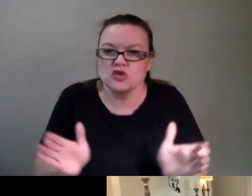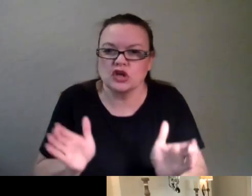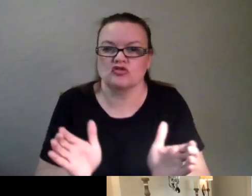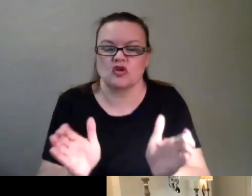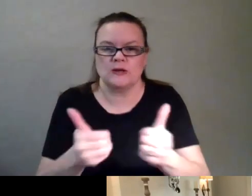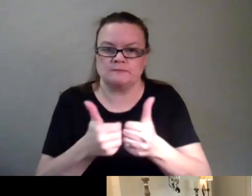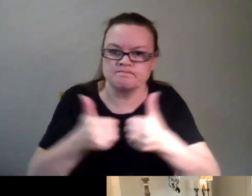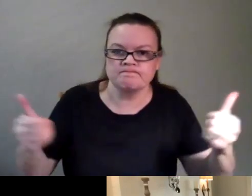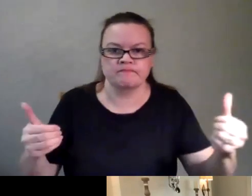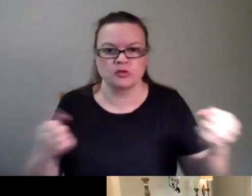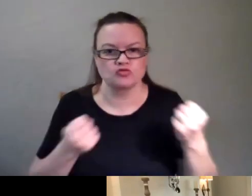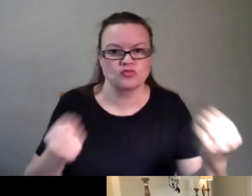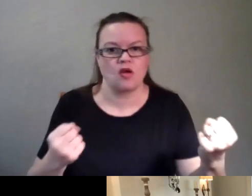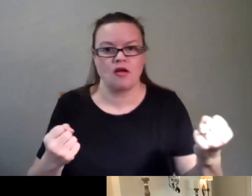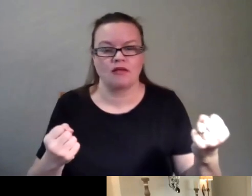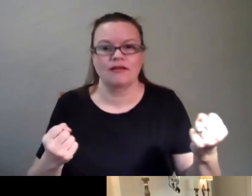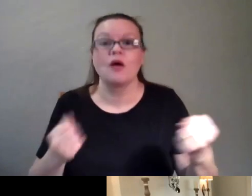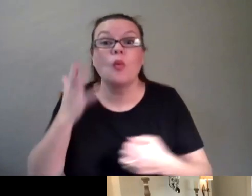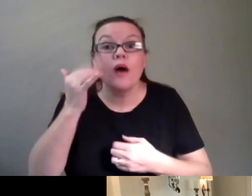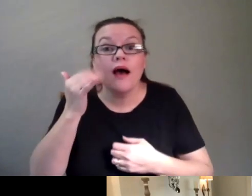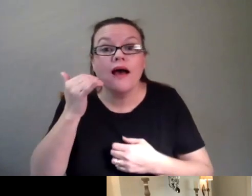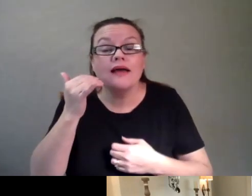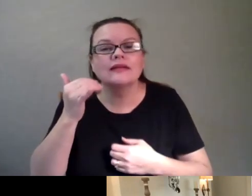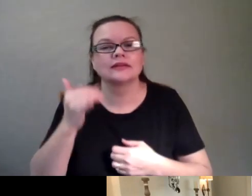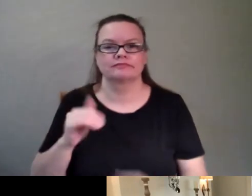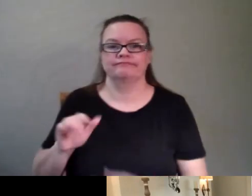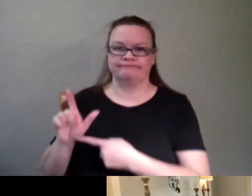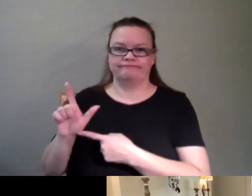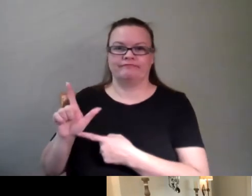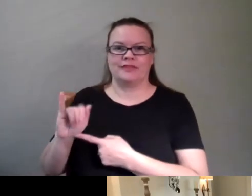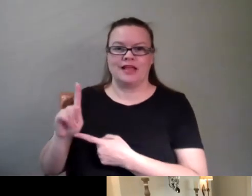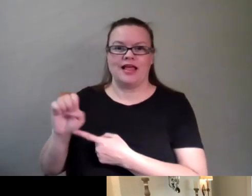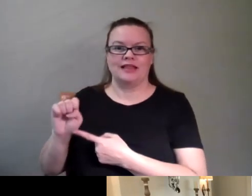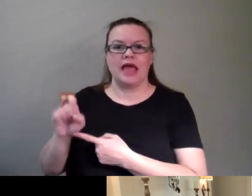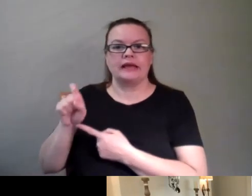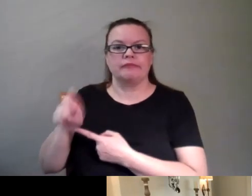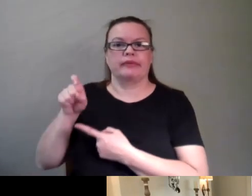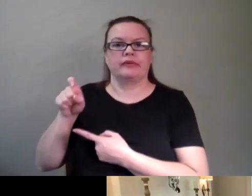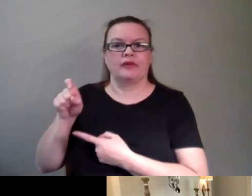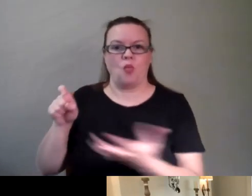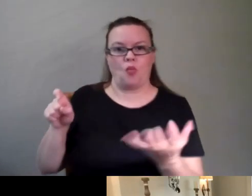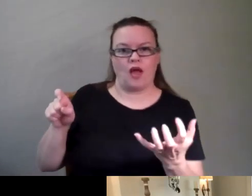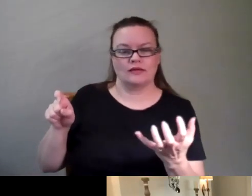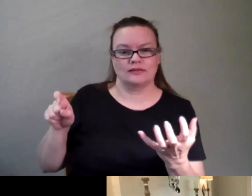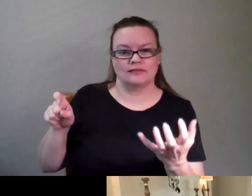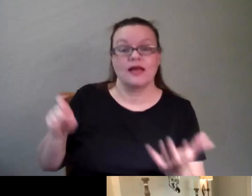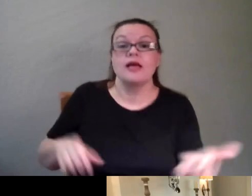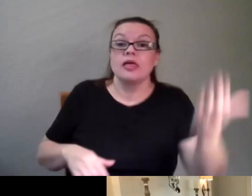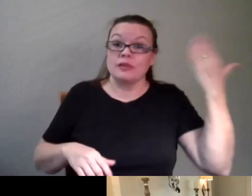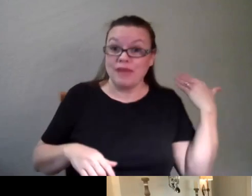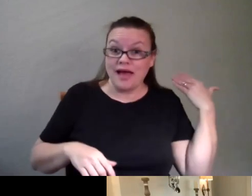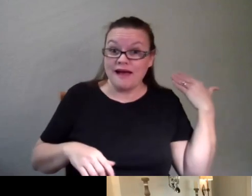get likes, and the era of the great reporters and the Walter Cronkites just doesn't exist